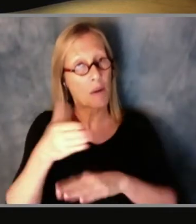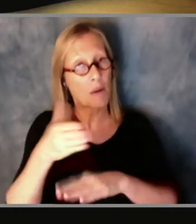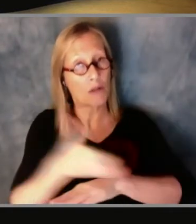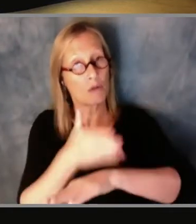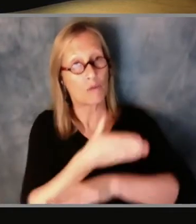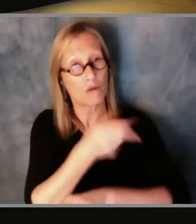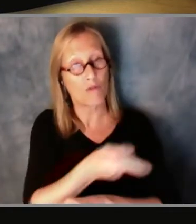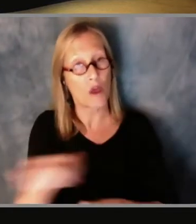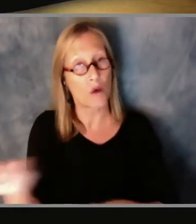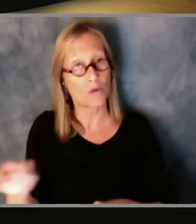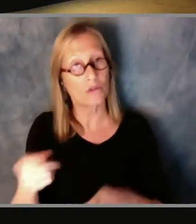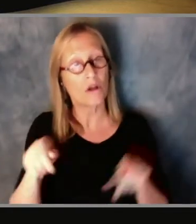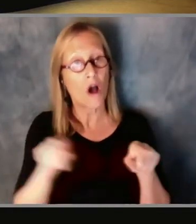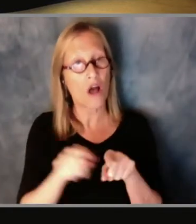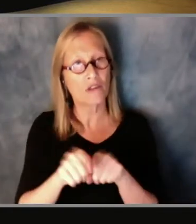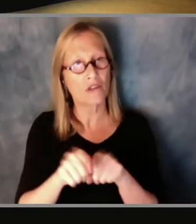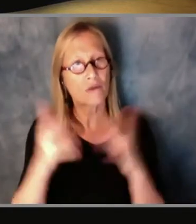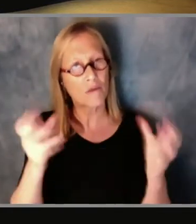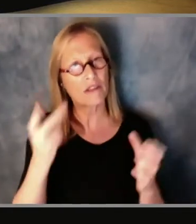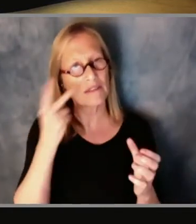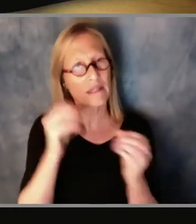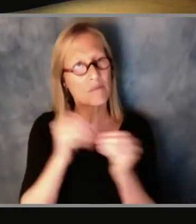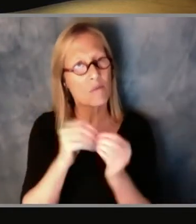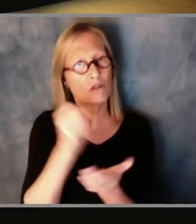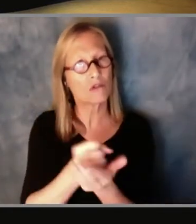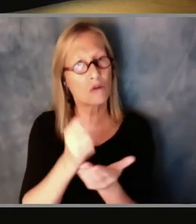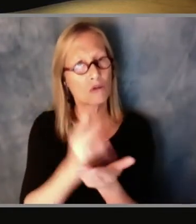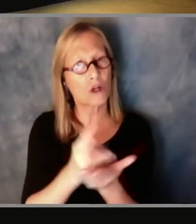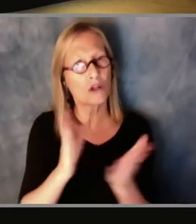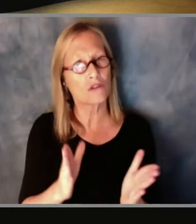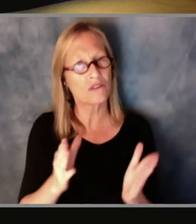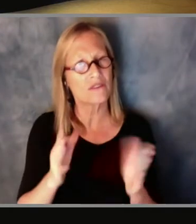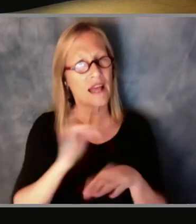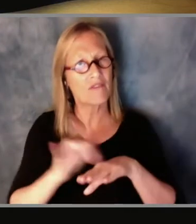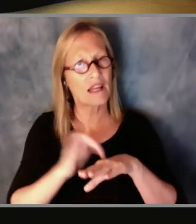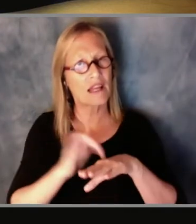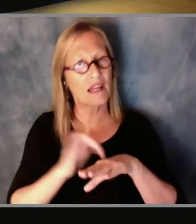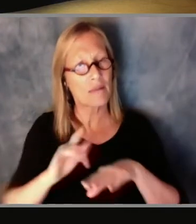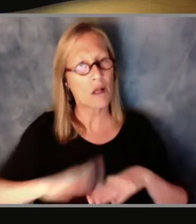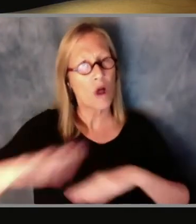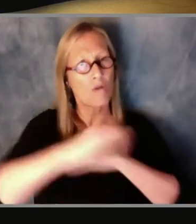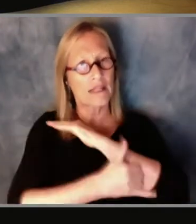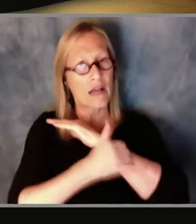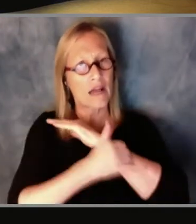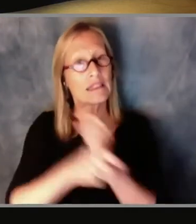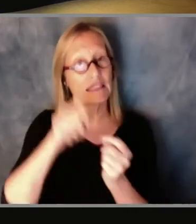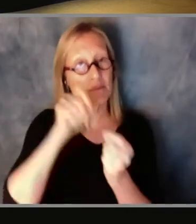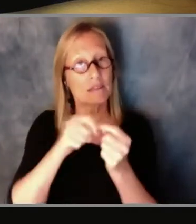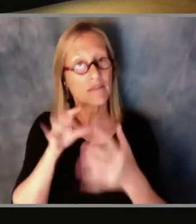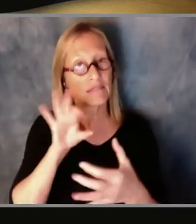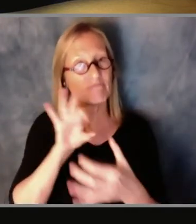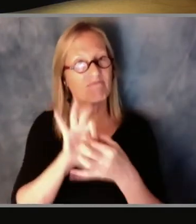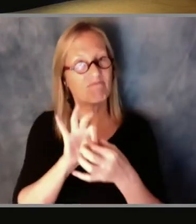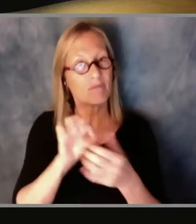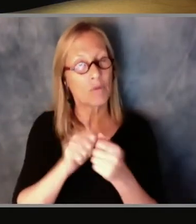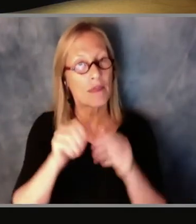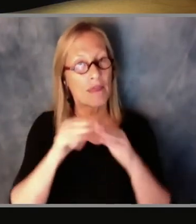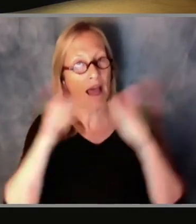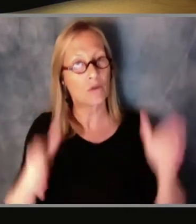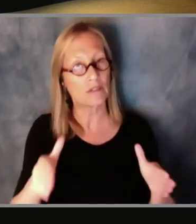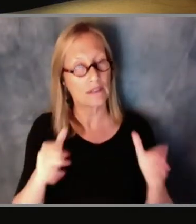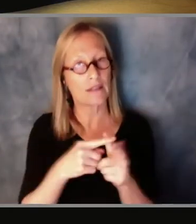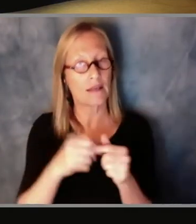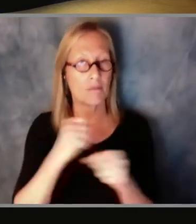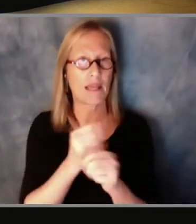social workers available countywide, especially in our housing areas, and make those accessible